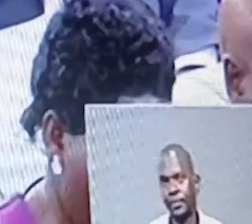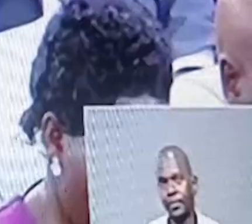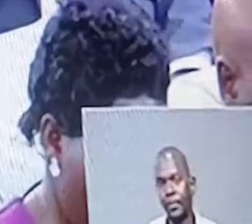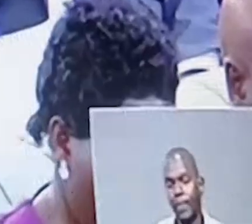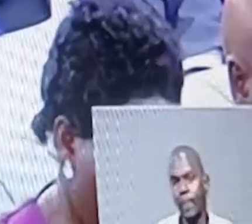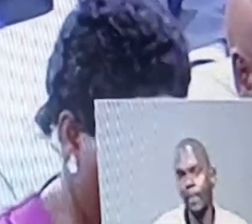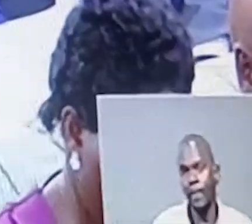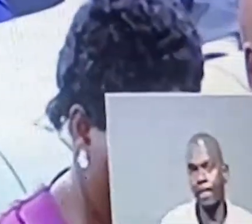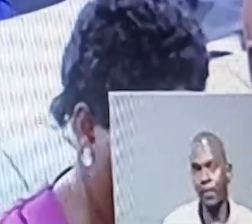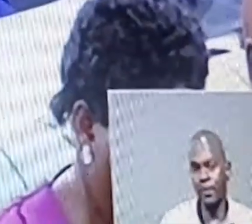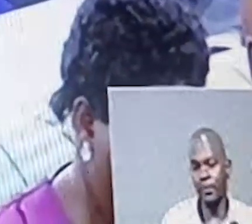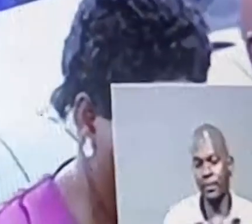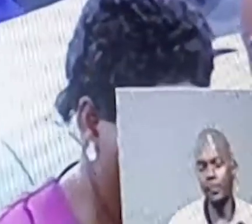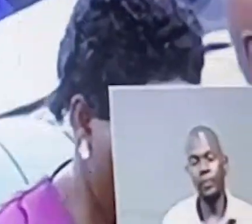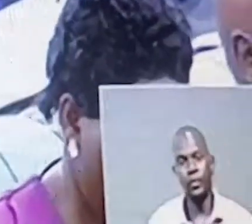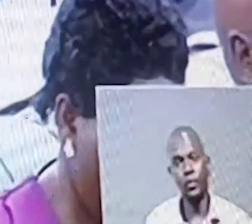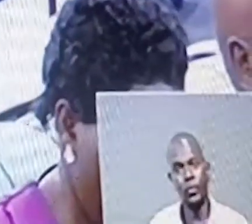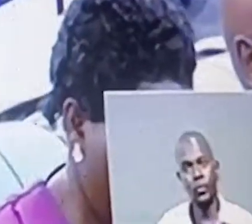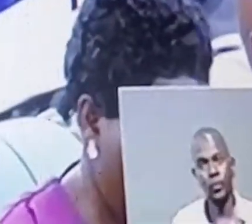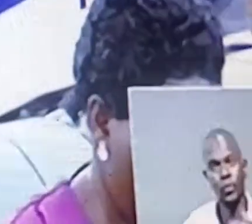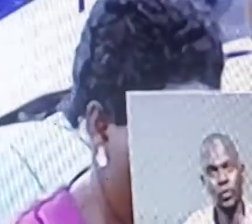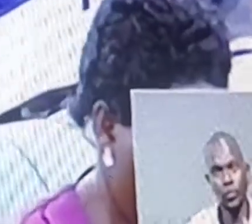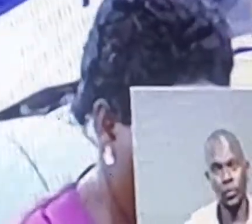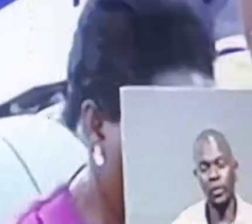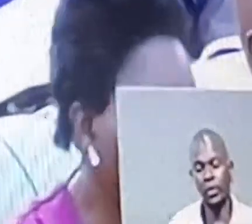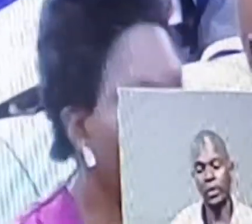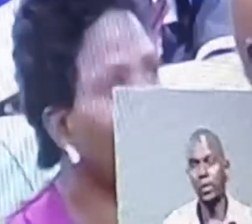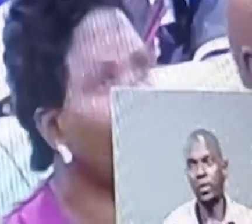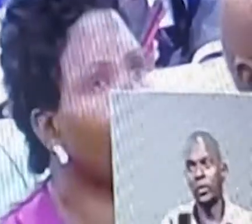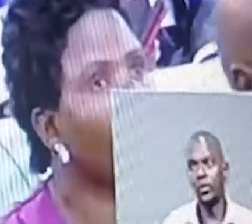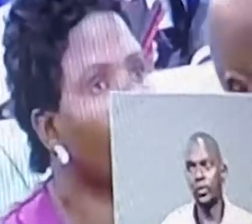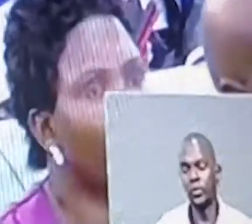based on those rules and the Constitution of Uganda,